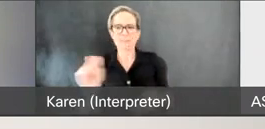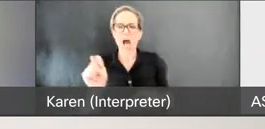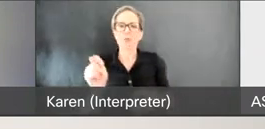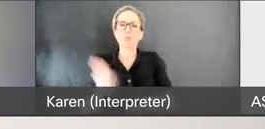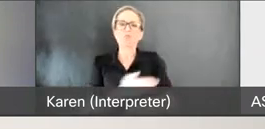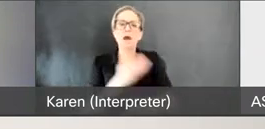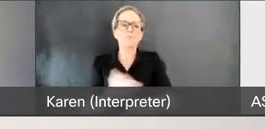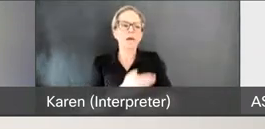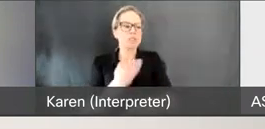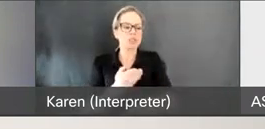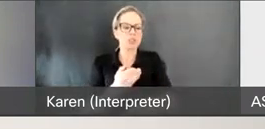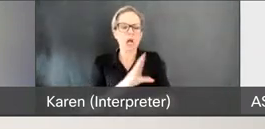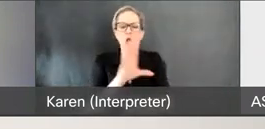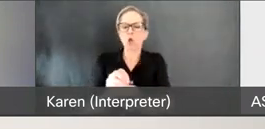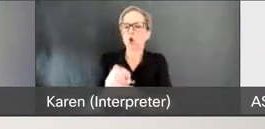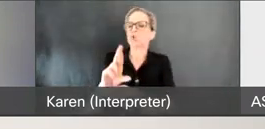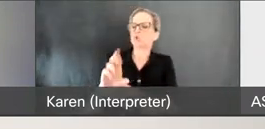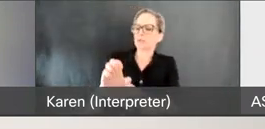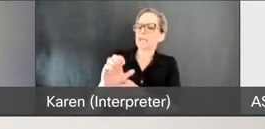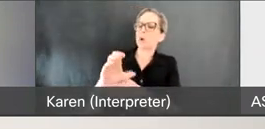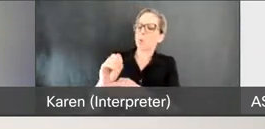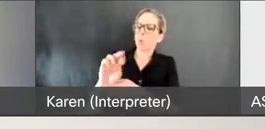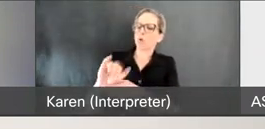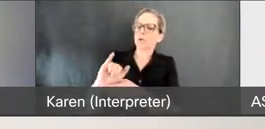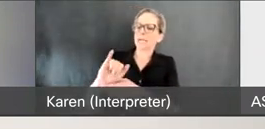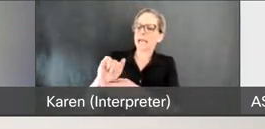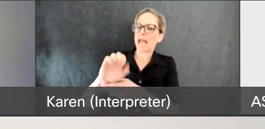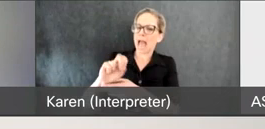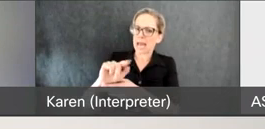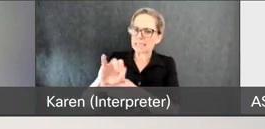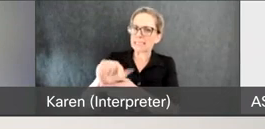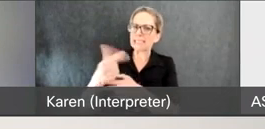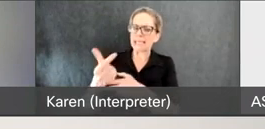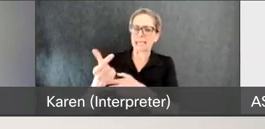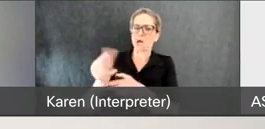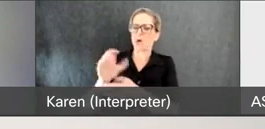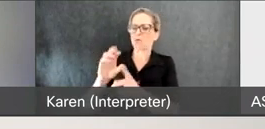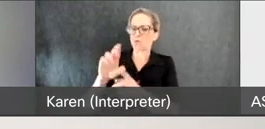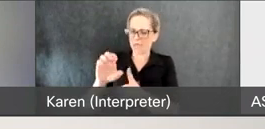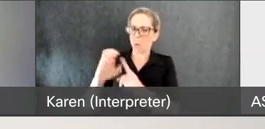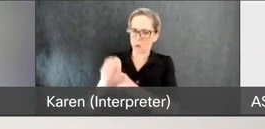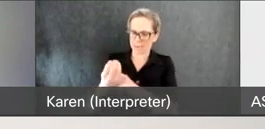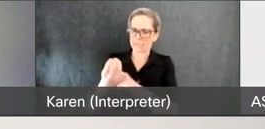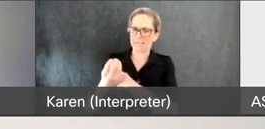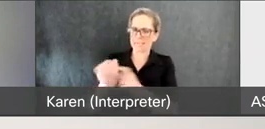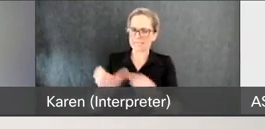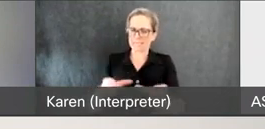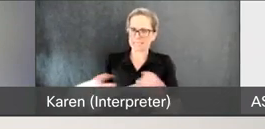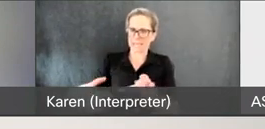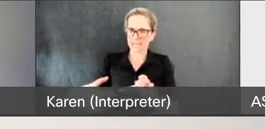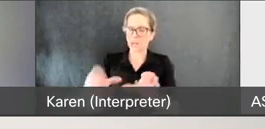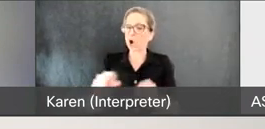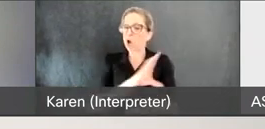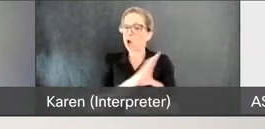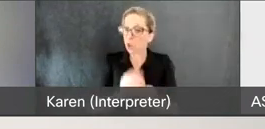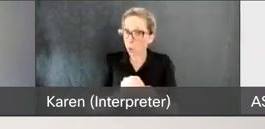include reorienting sink, or it could say bathroom renovation to include reorienting sink